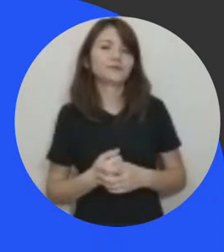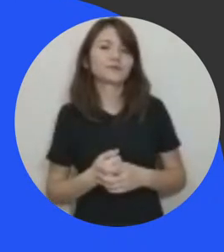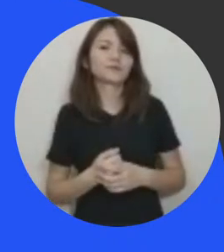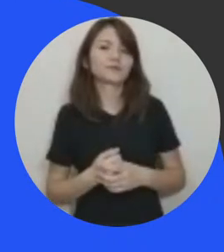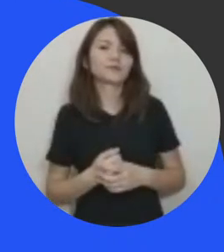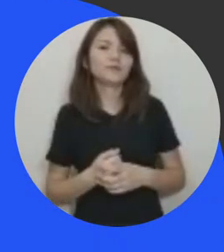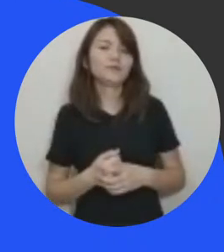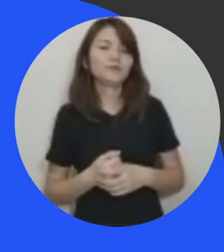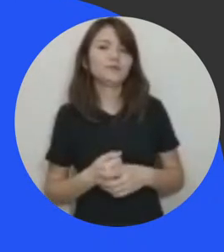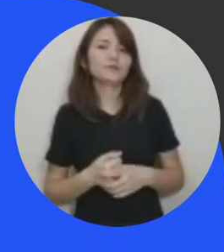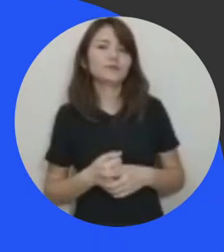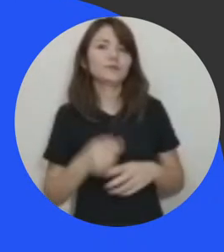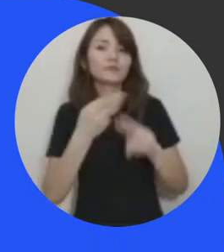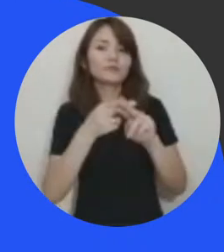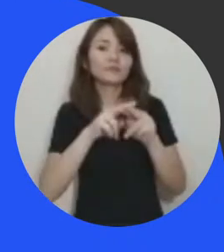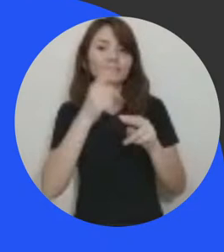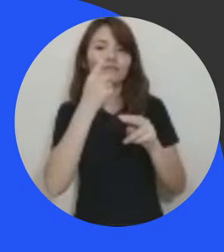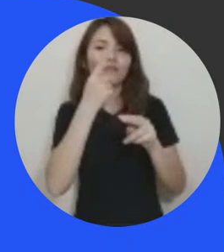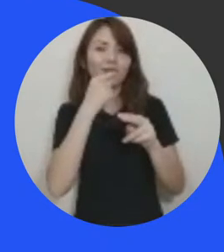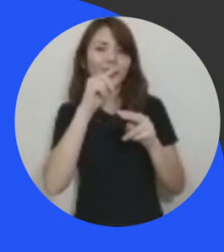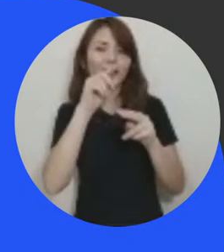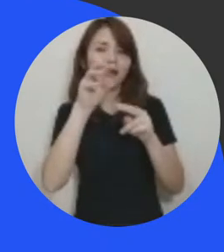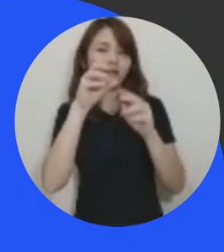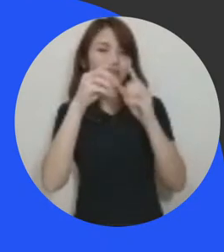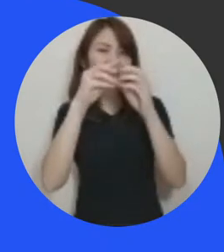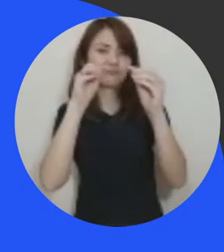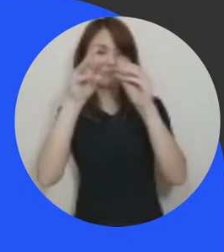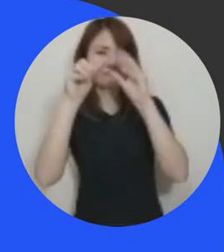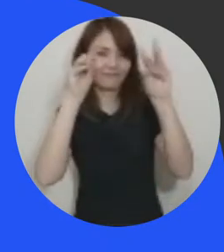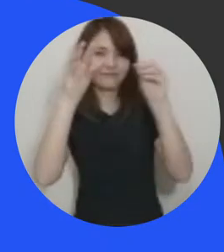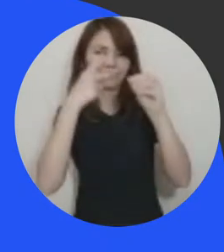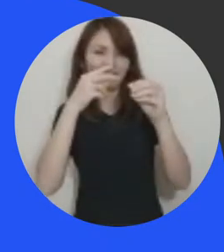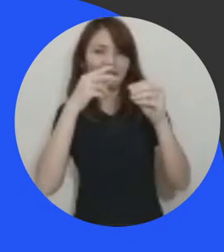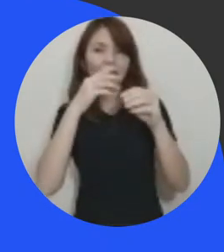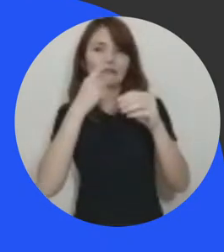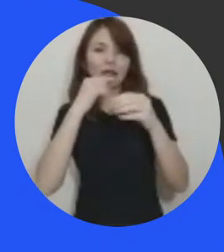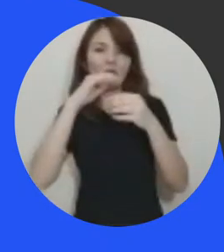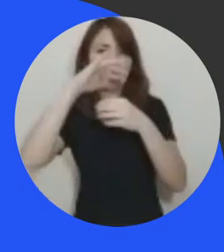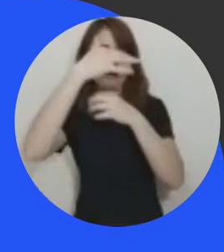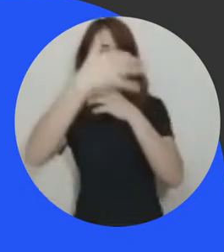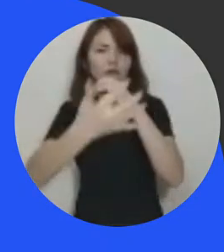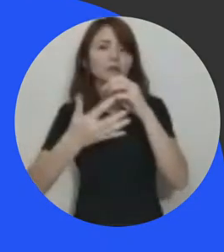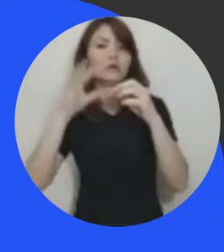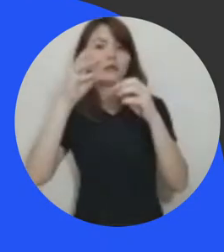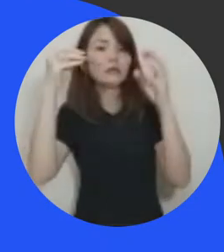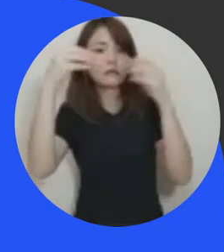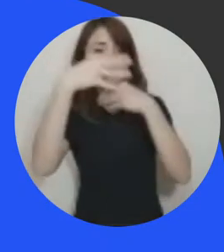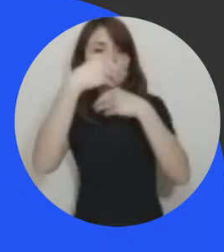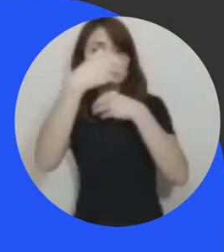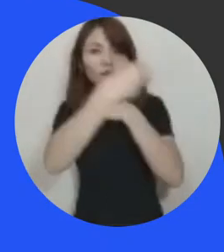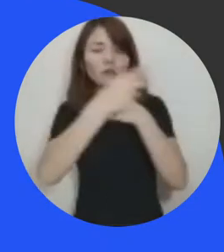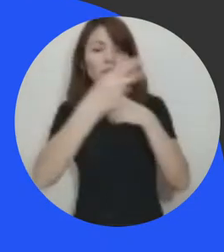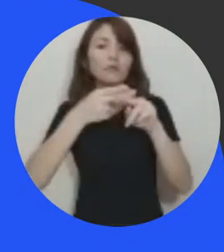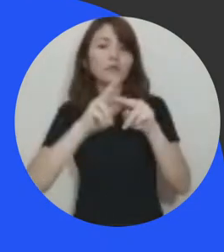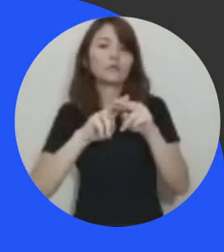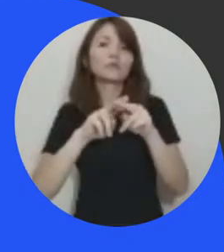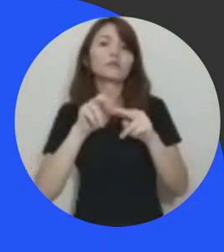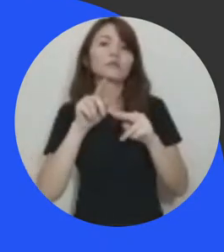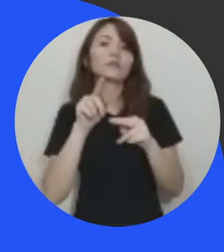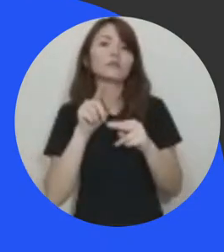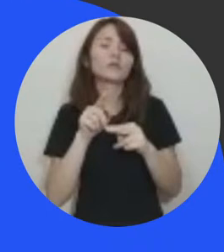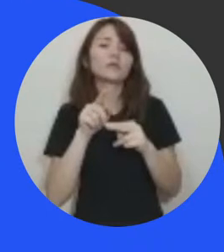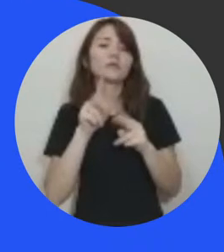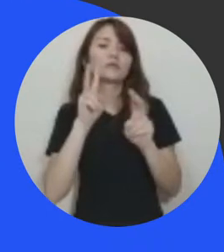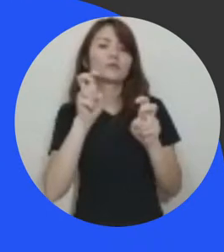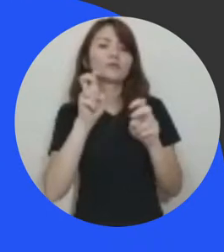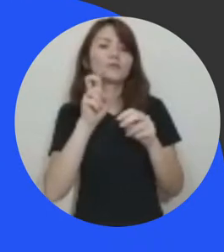red structures on the surface of the virus are what's called the spike protein. And this protein, the shape